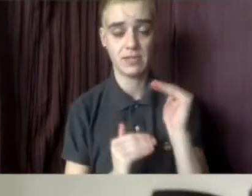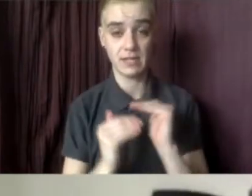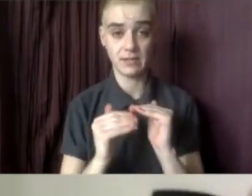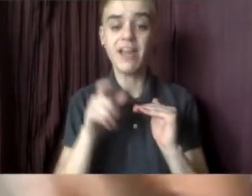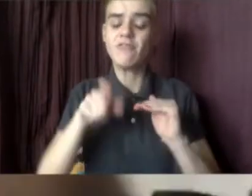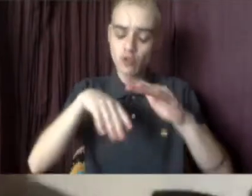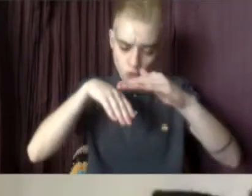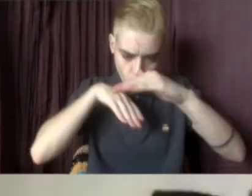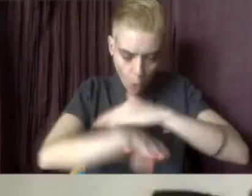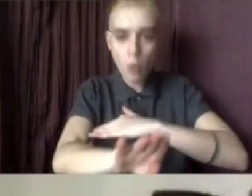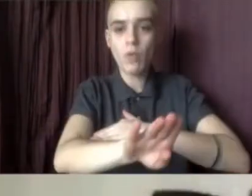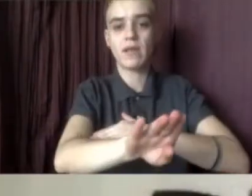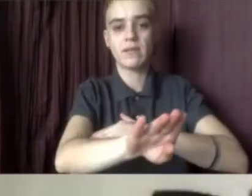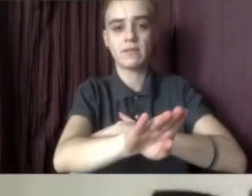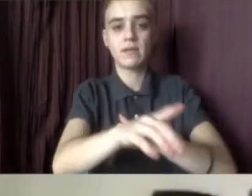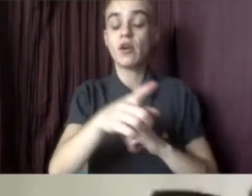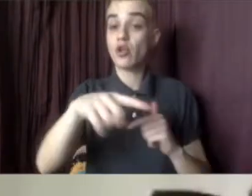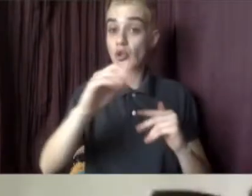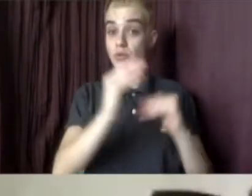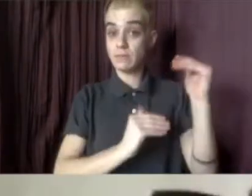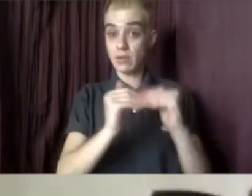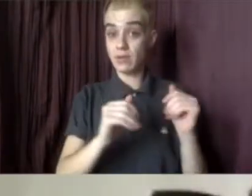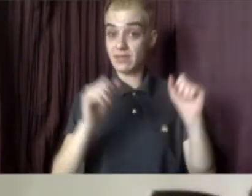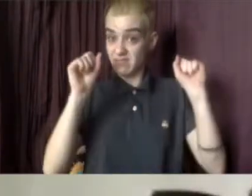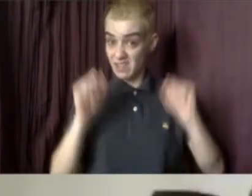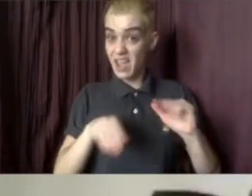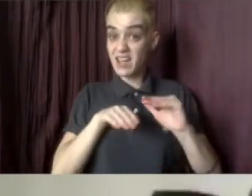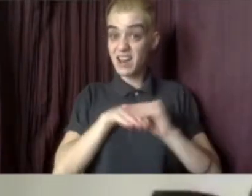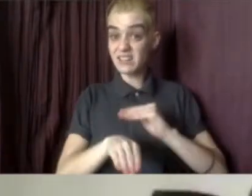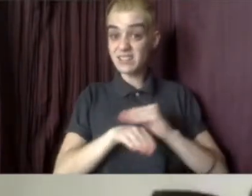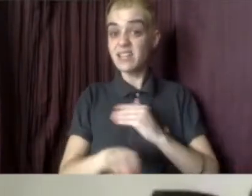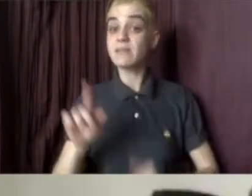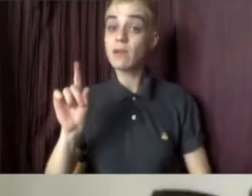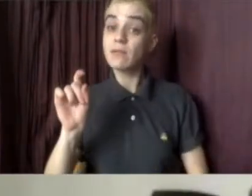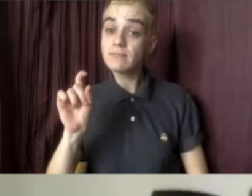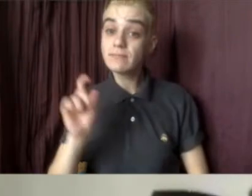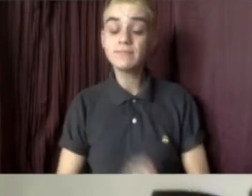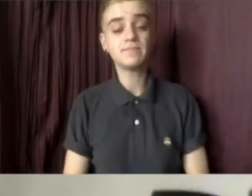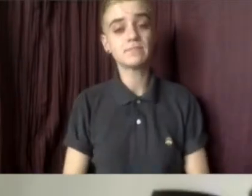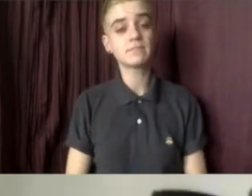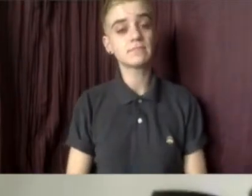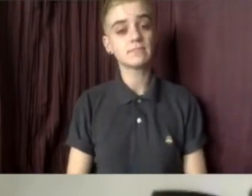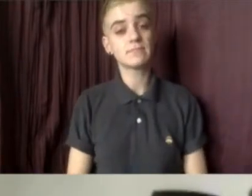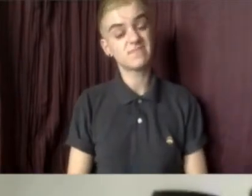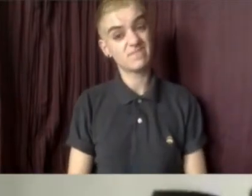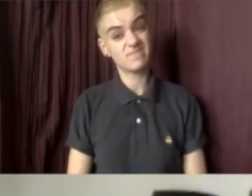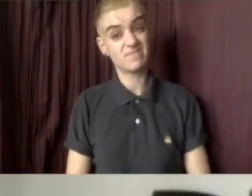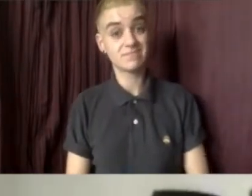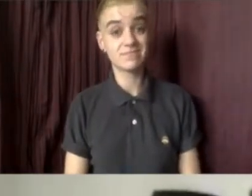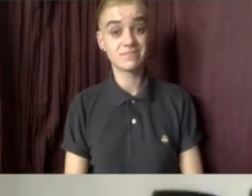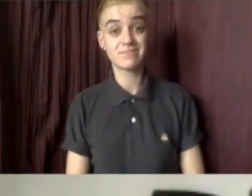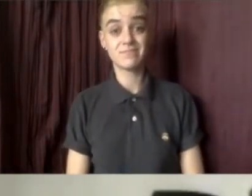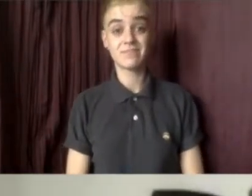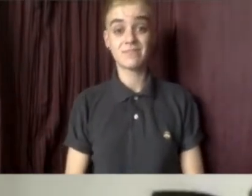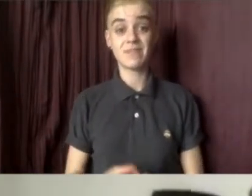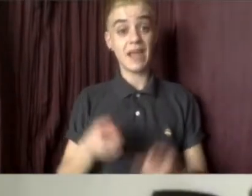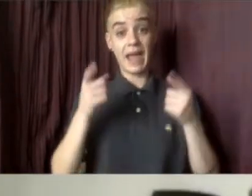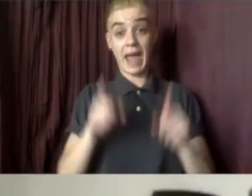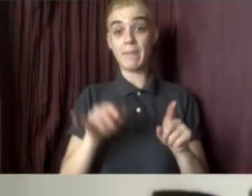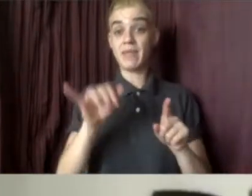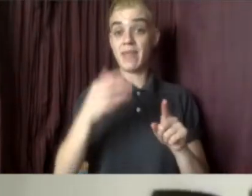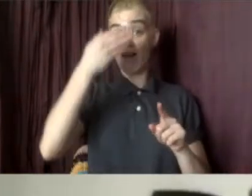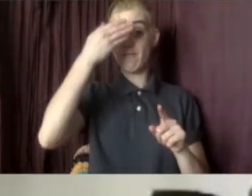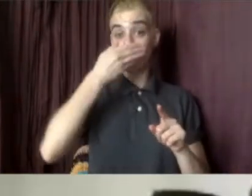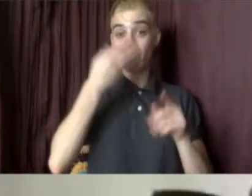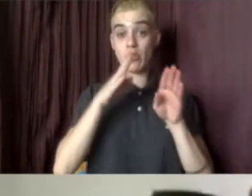you have to go in the back door to get in to do this. And there's steps and everything. So that's not accessible, right? So how is that going to work for our people who do want to